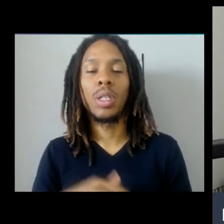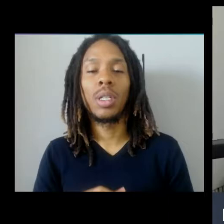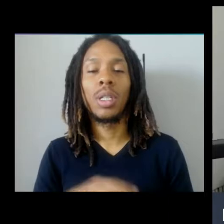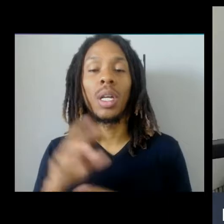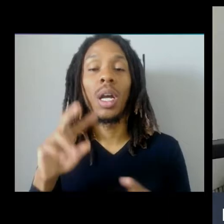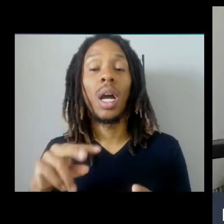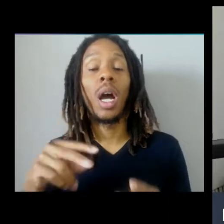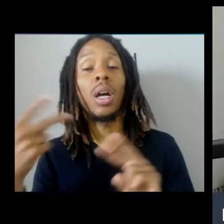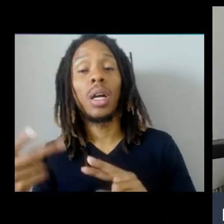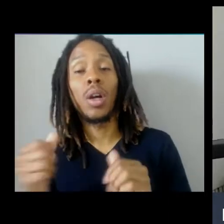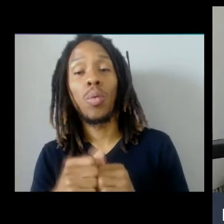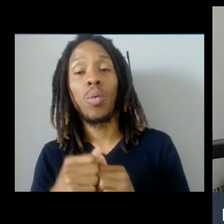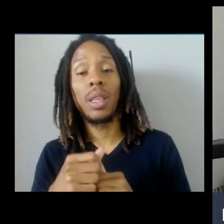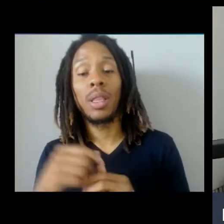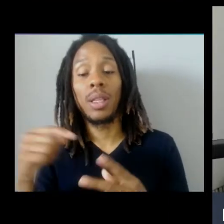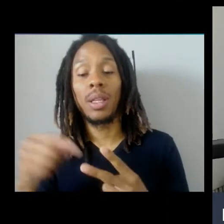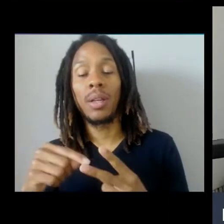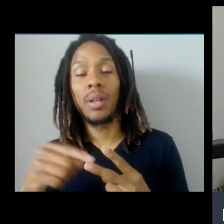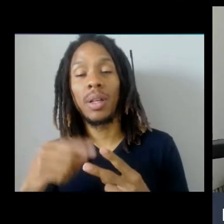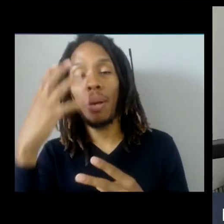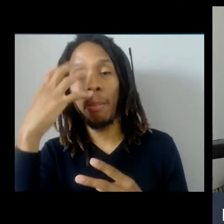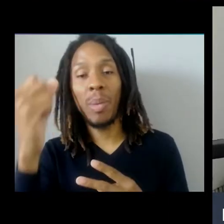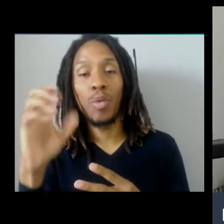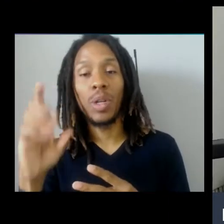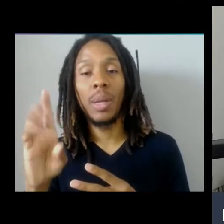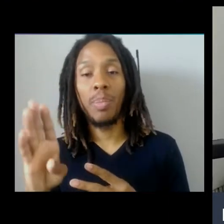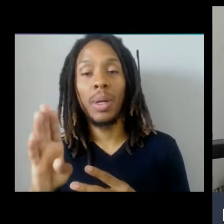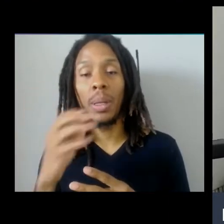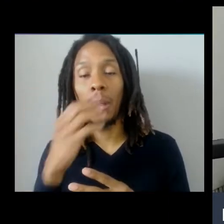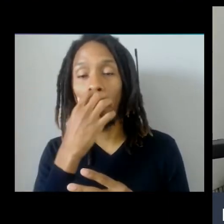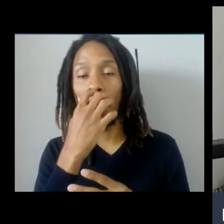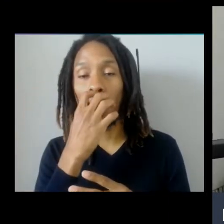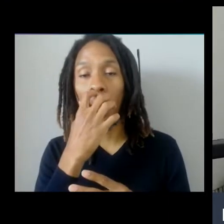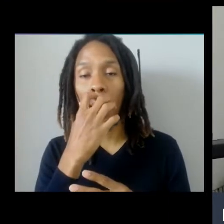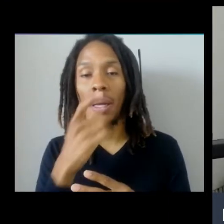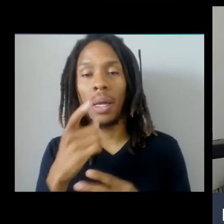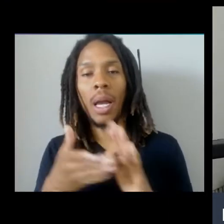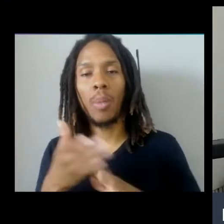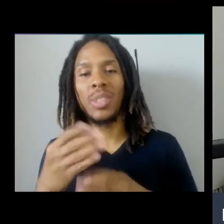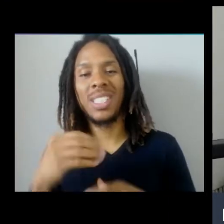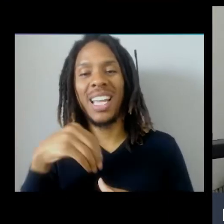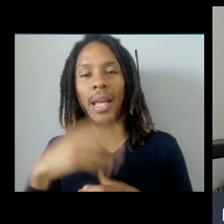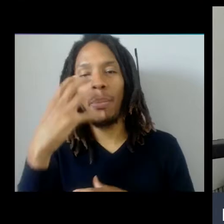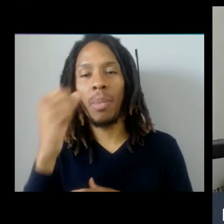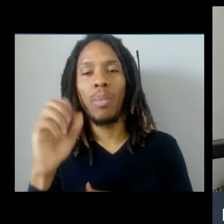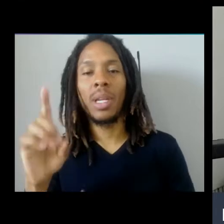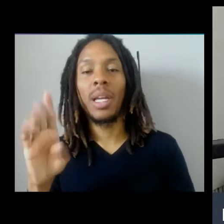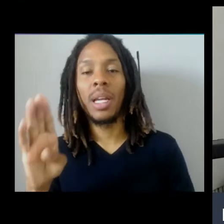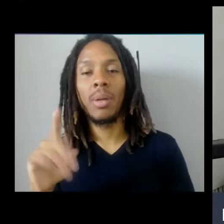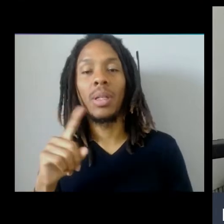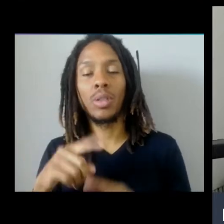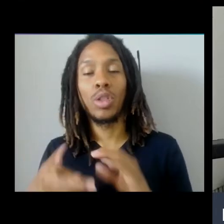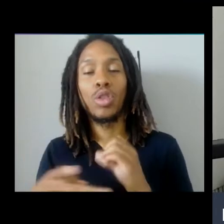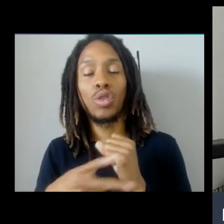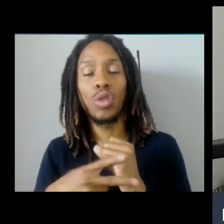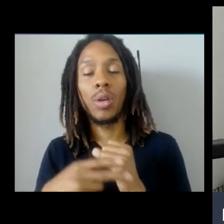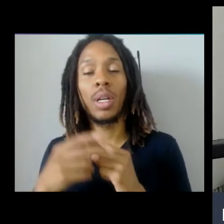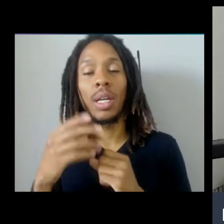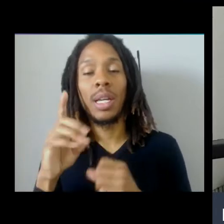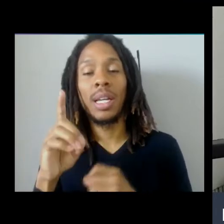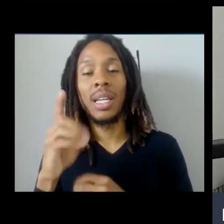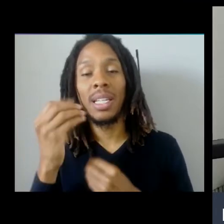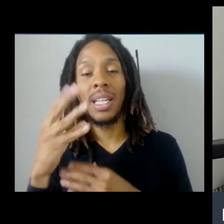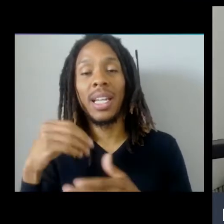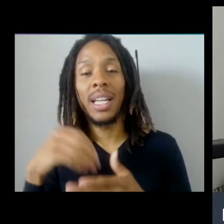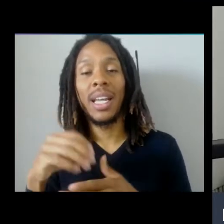with MemoryDB, it essentially operates as an in-memory database. So it does store data in memory, but along with that, it also